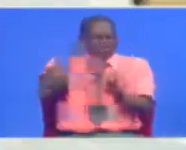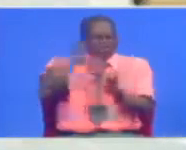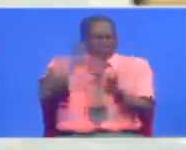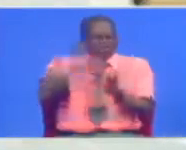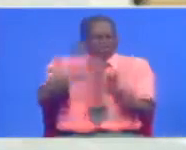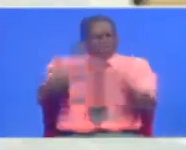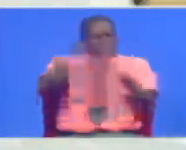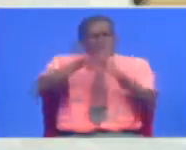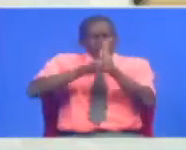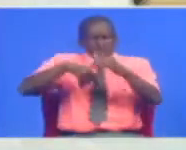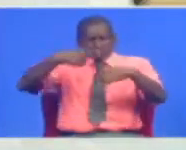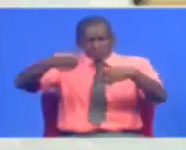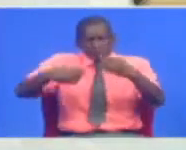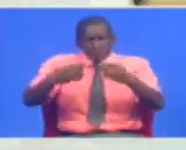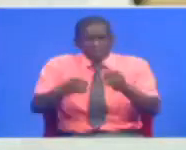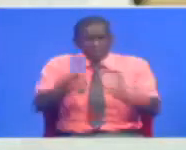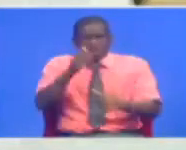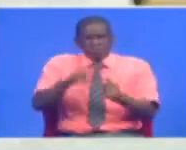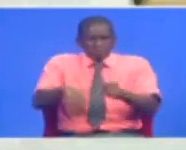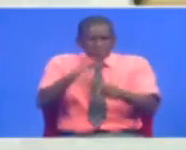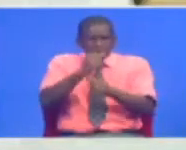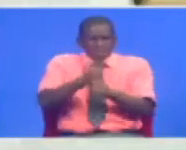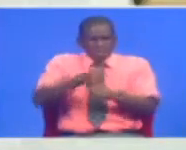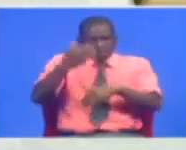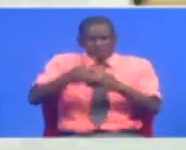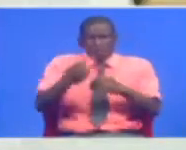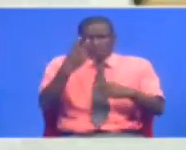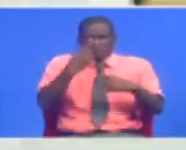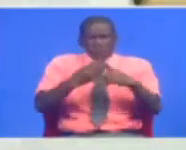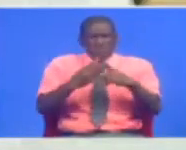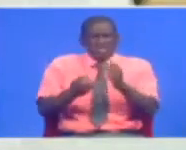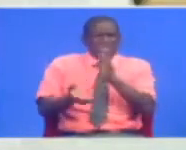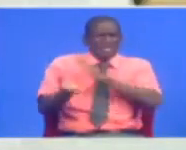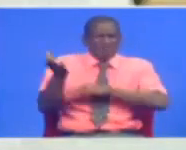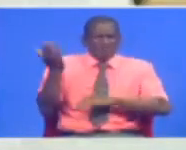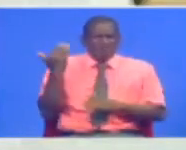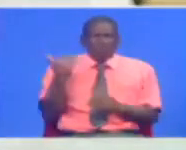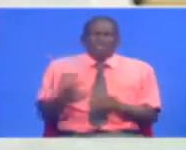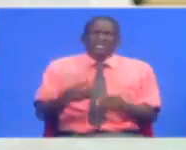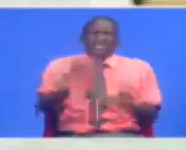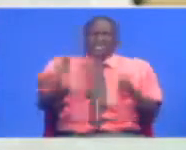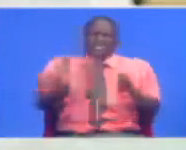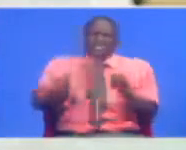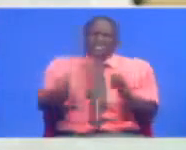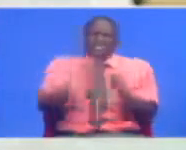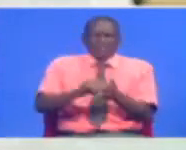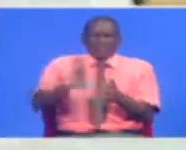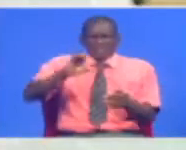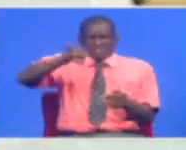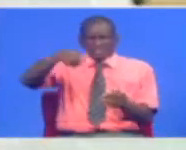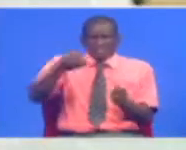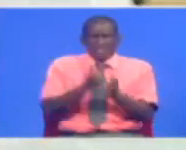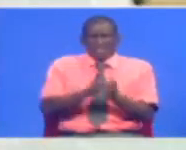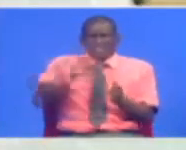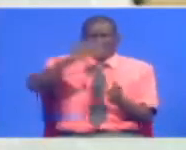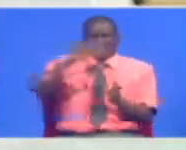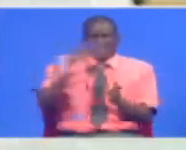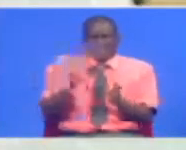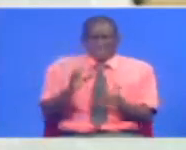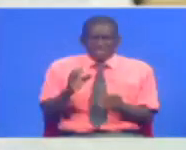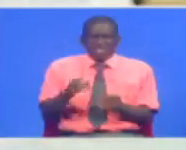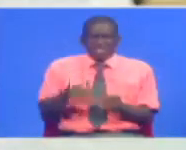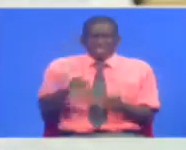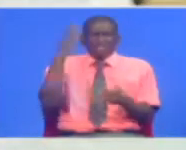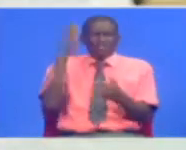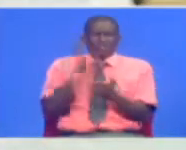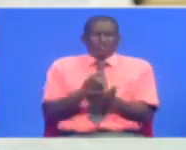constitutional process that was undertaken almost 2 years ago. She added that the Chief Justice and the JSC ceased from having